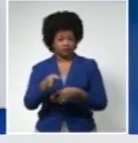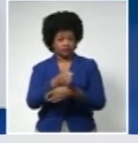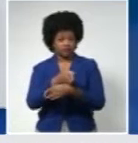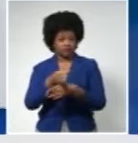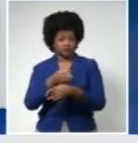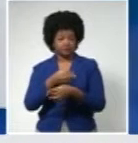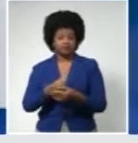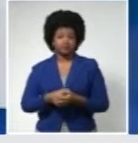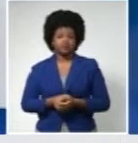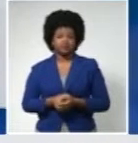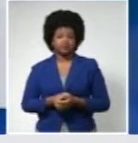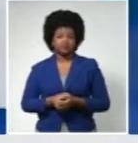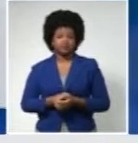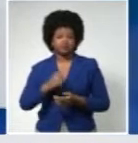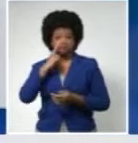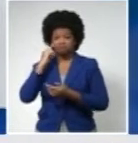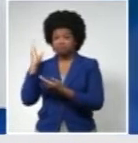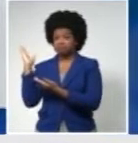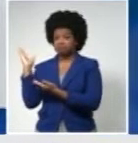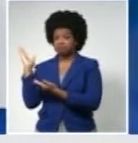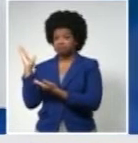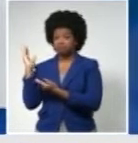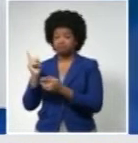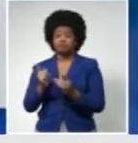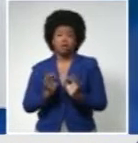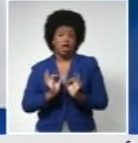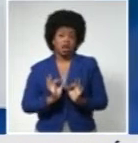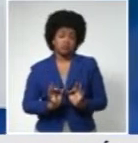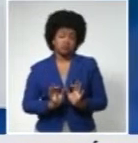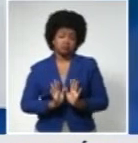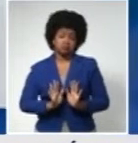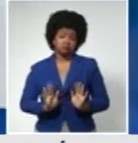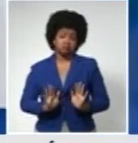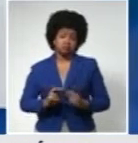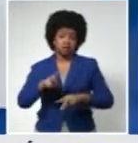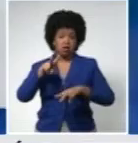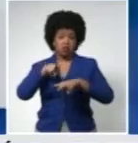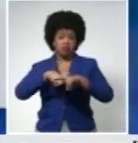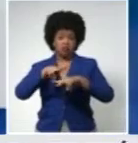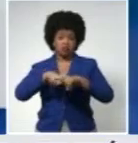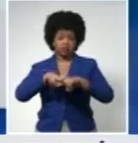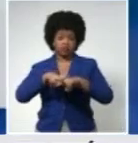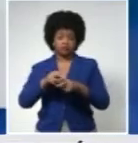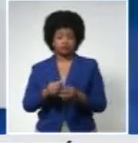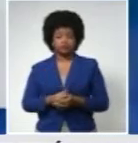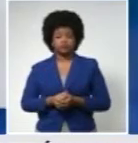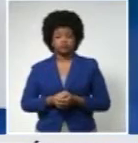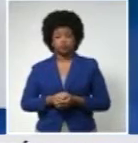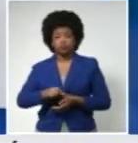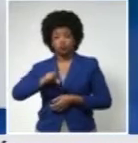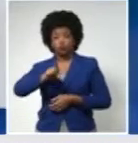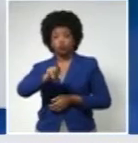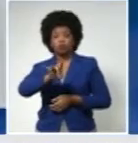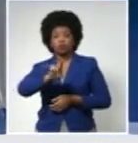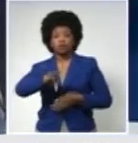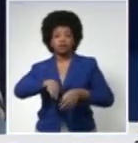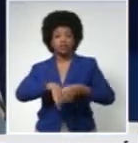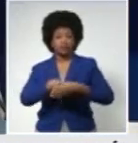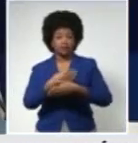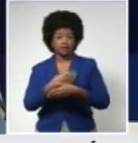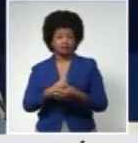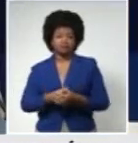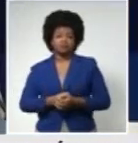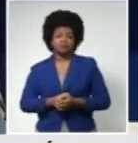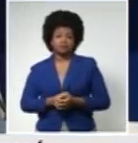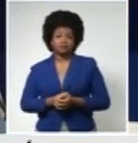100,000 inhabitants over the last 15 days in the country. But nonetheless, it is lower than